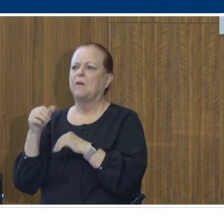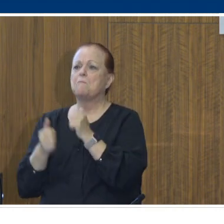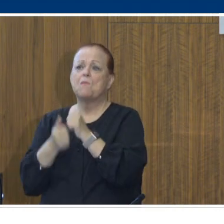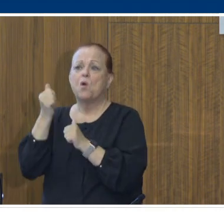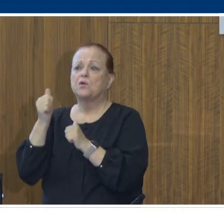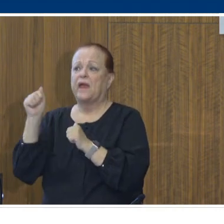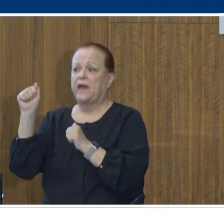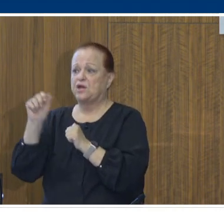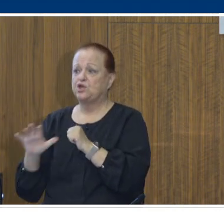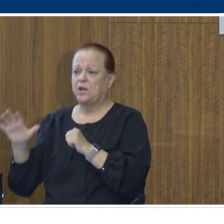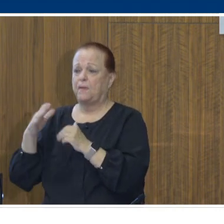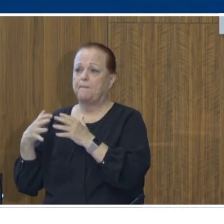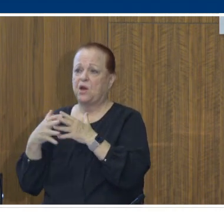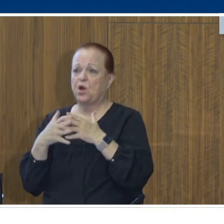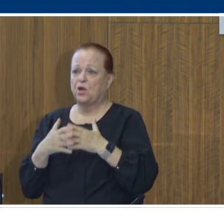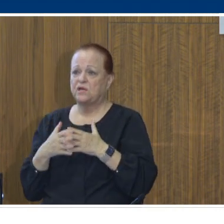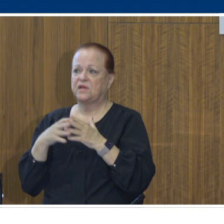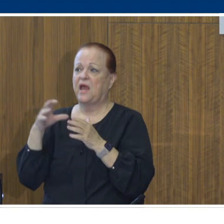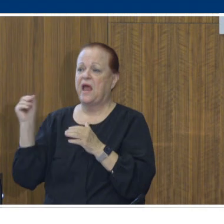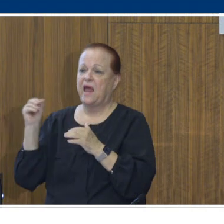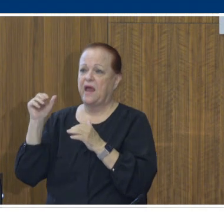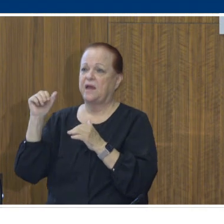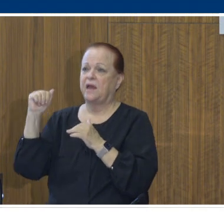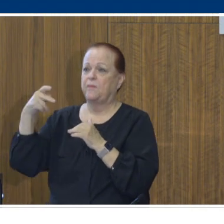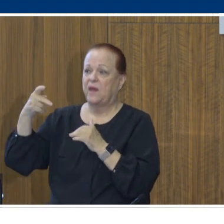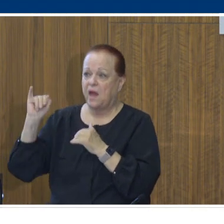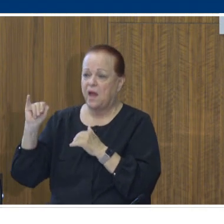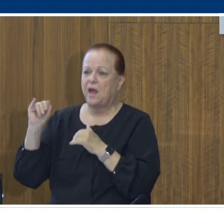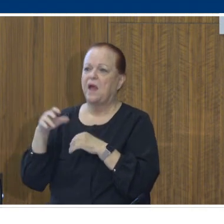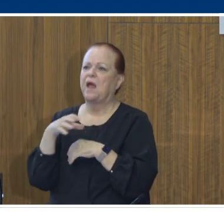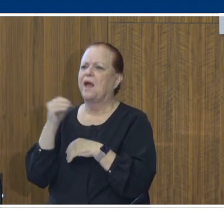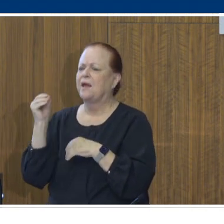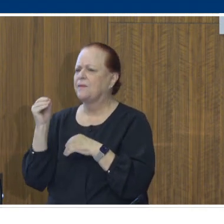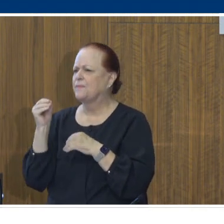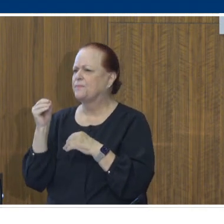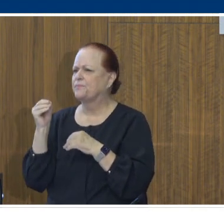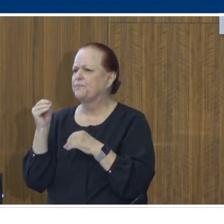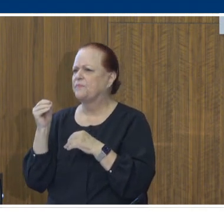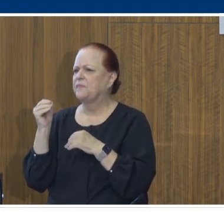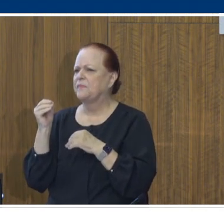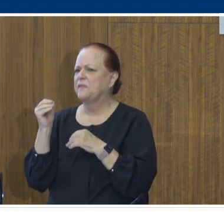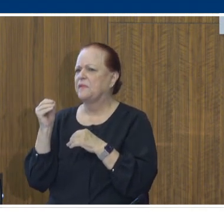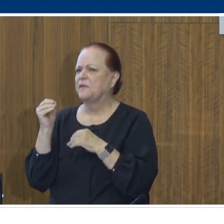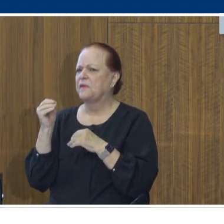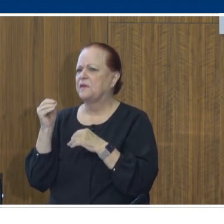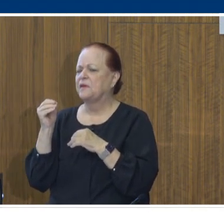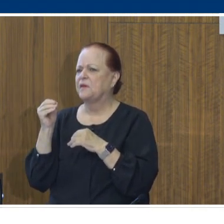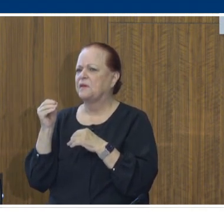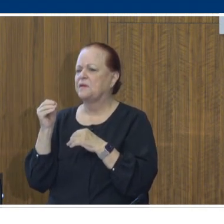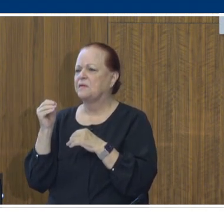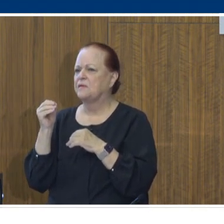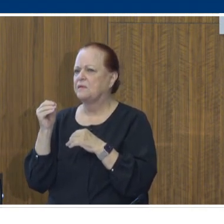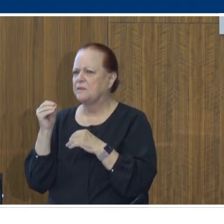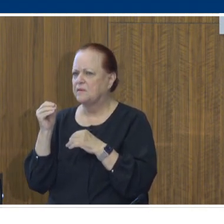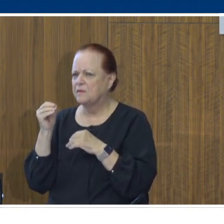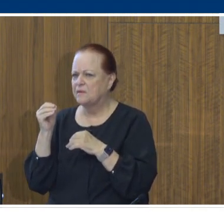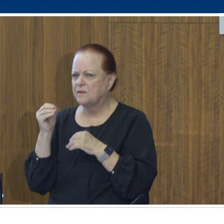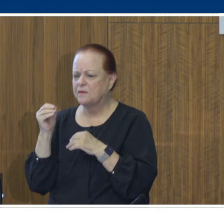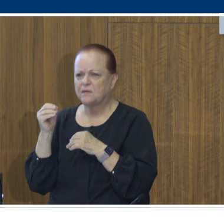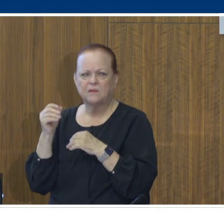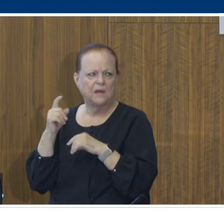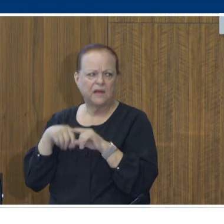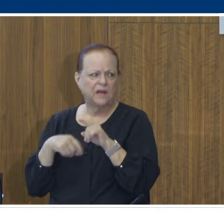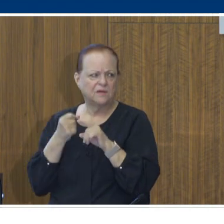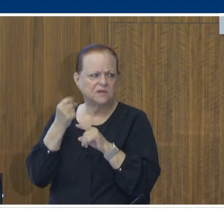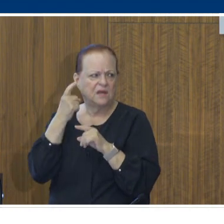American, Latinx, Pacific Islander, undocumented, and immigrant communities, LGBTQ+ folks, and low-income communities of